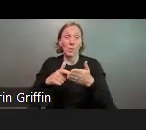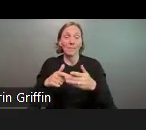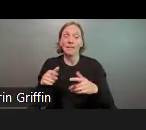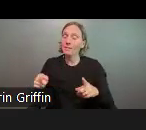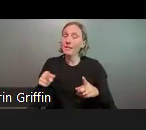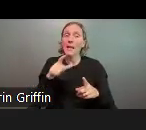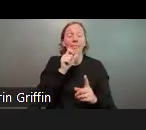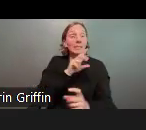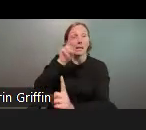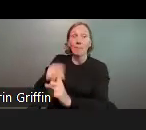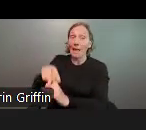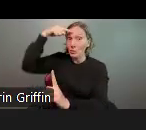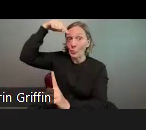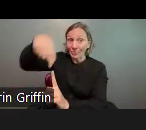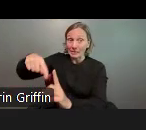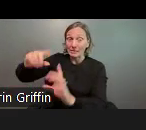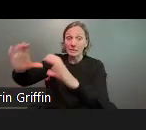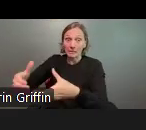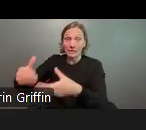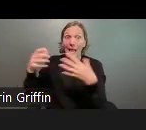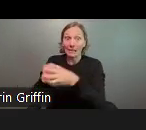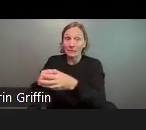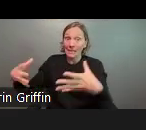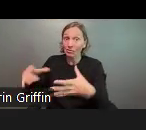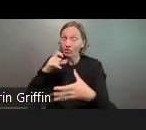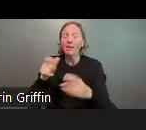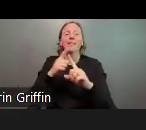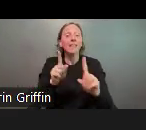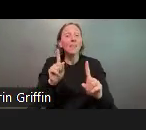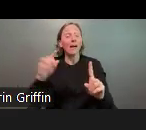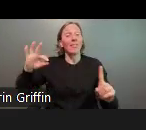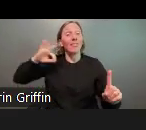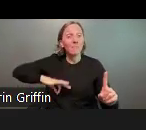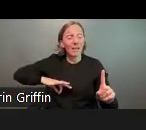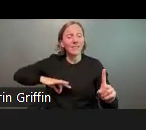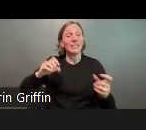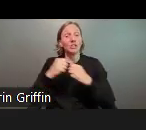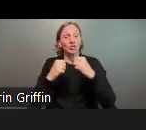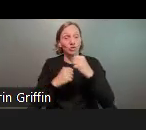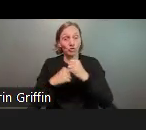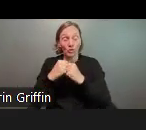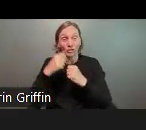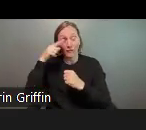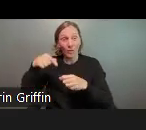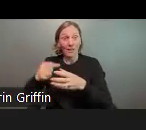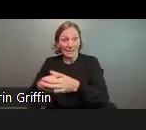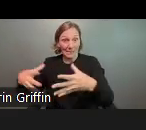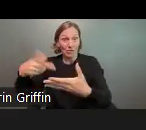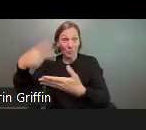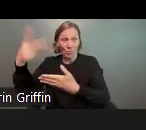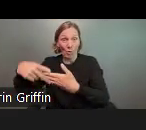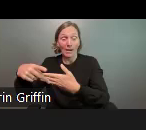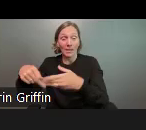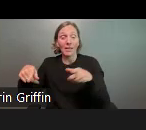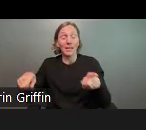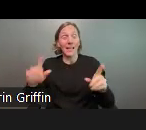Health Expansion. However, the benefit structure that we've created for the Apple Health Expansion program is set up to mirror